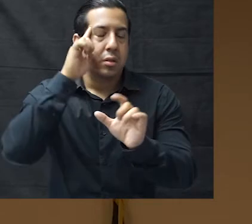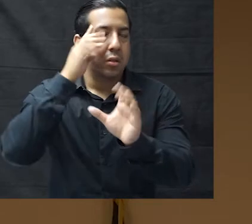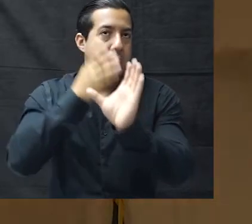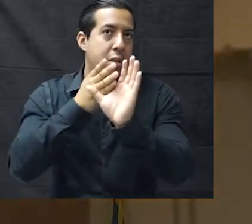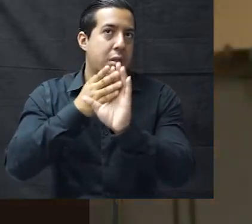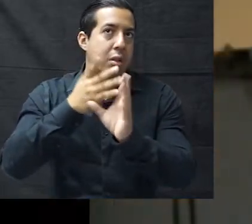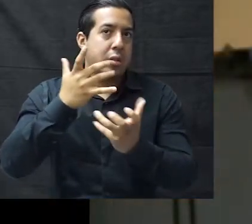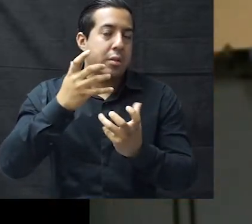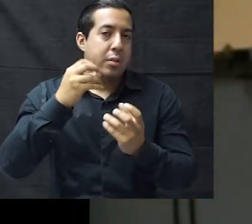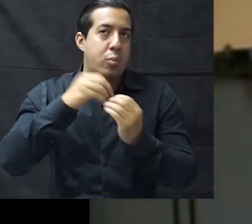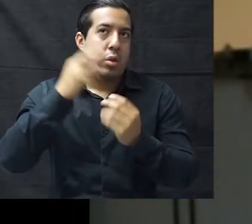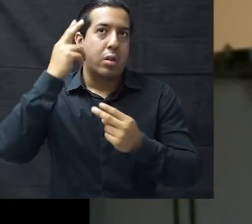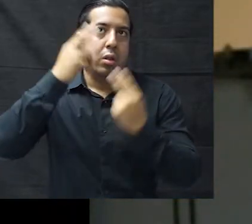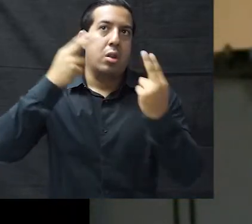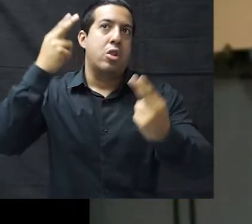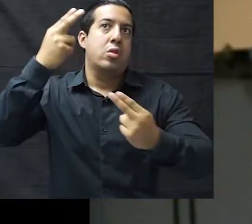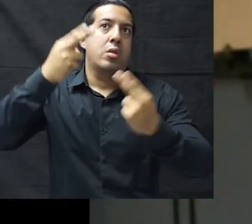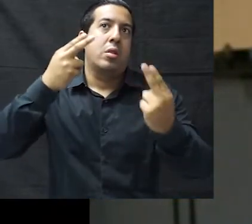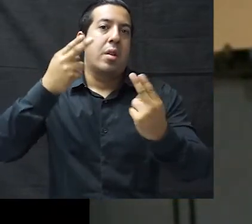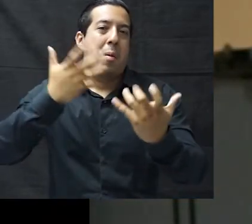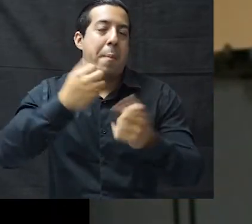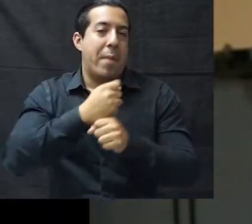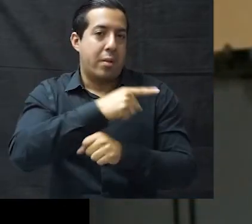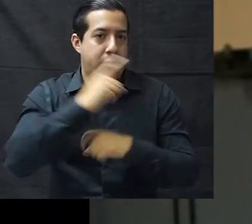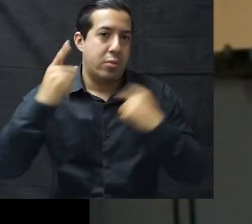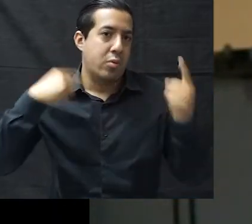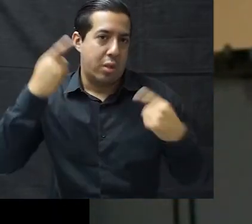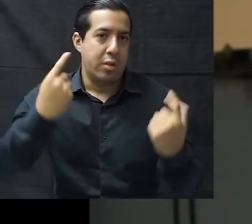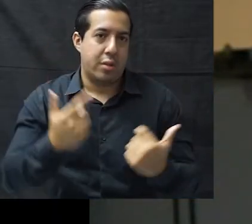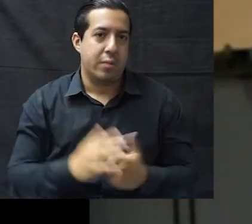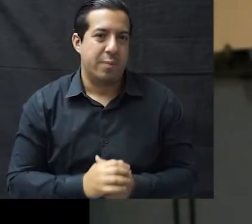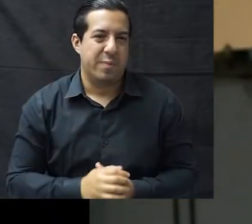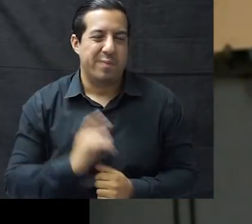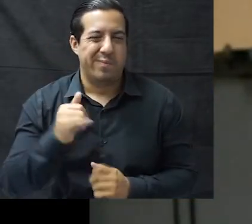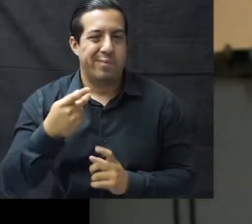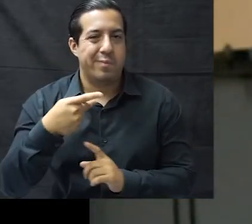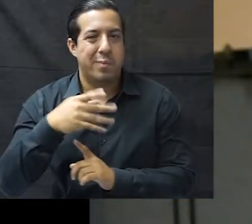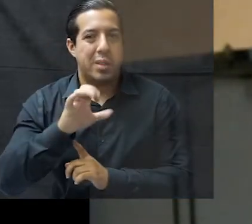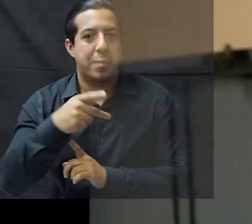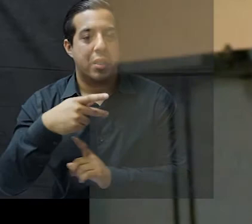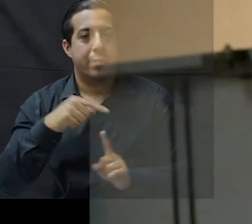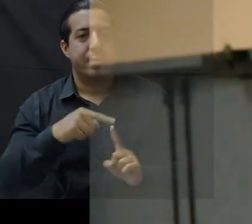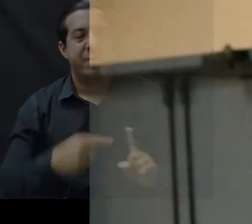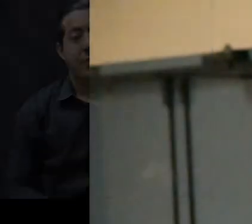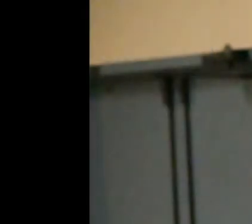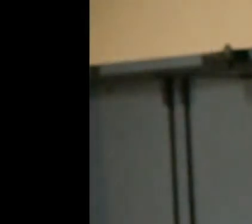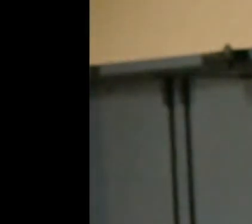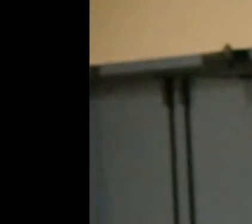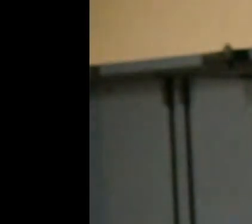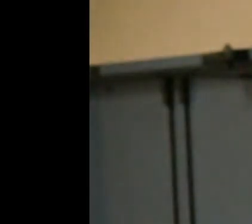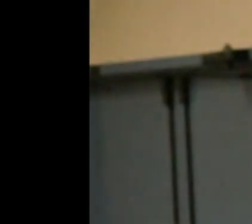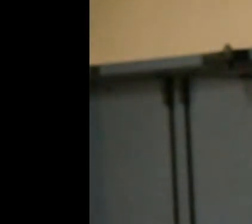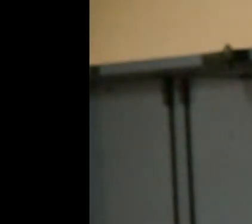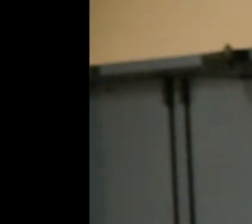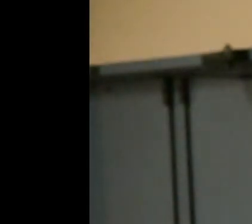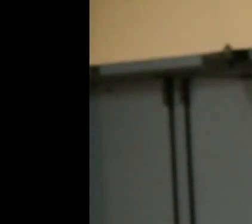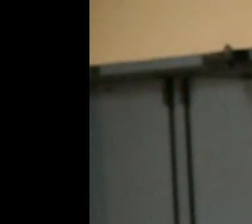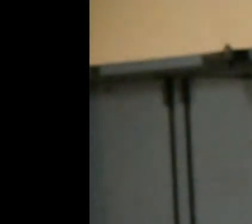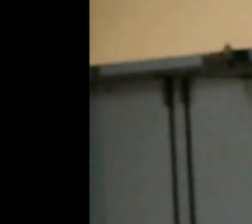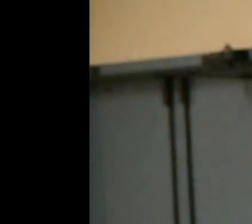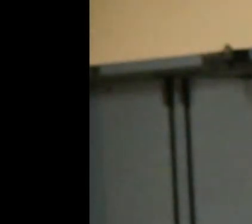Back there, ma'am. These drugs are made in China, how do they get into the US? Largely through the mail.